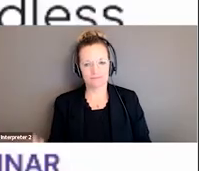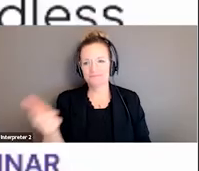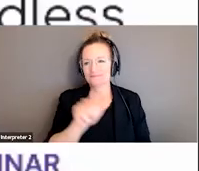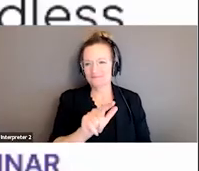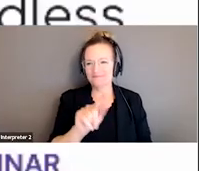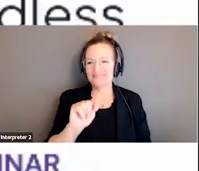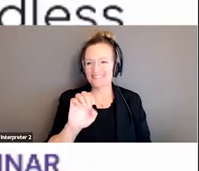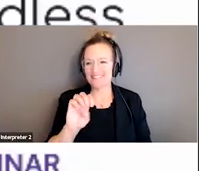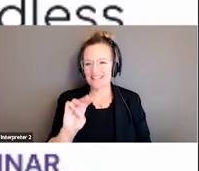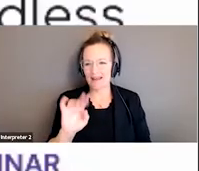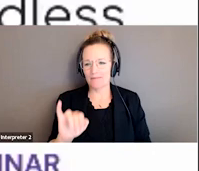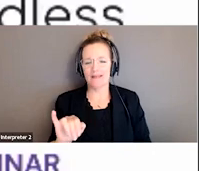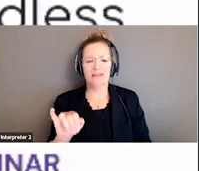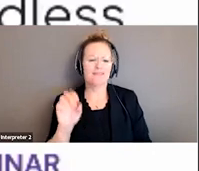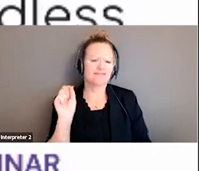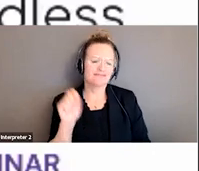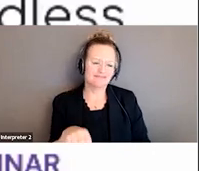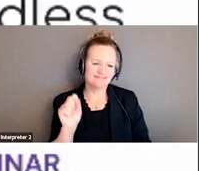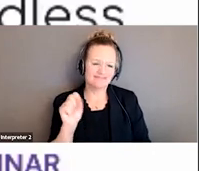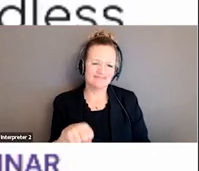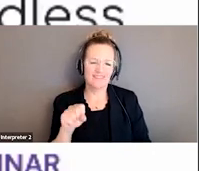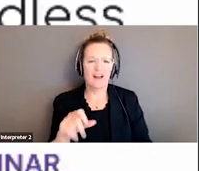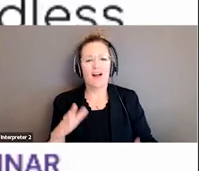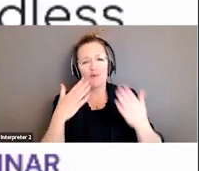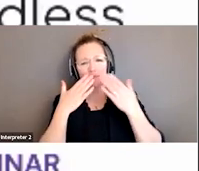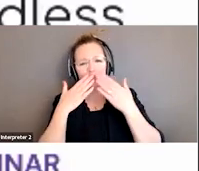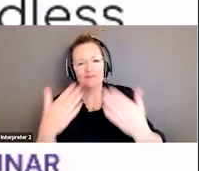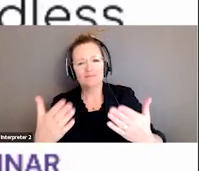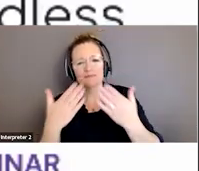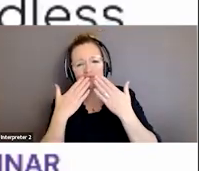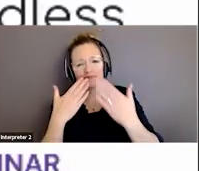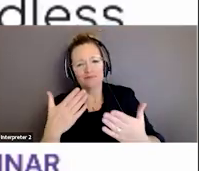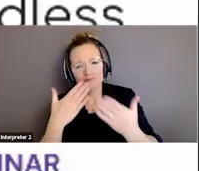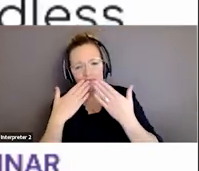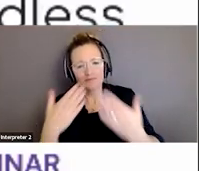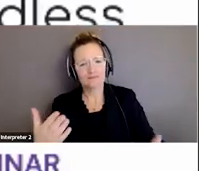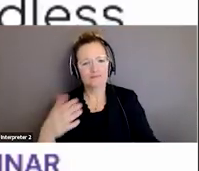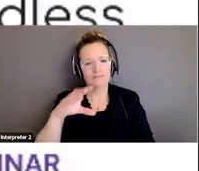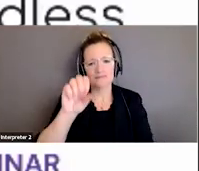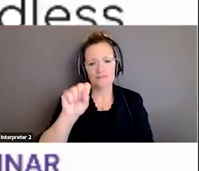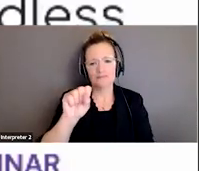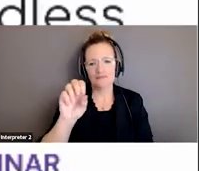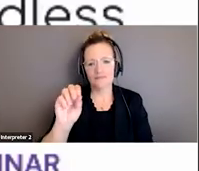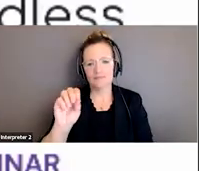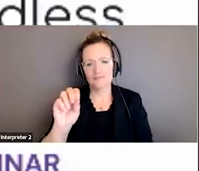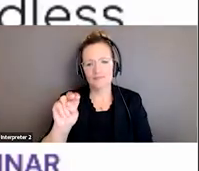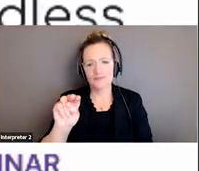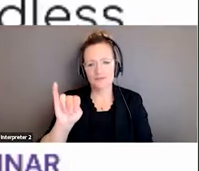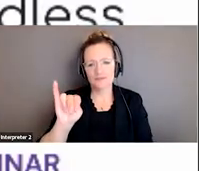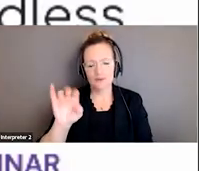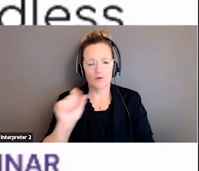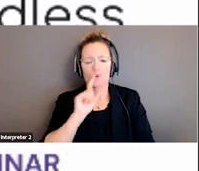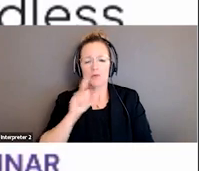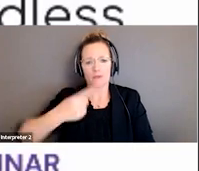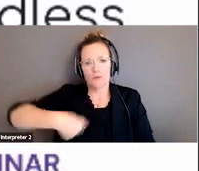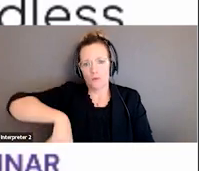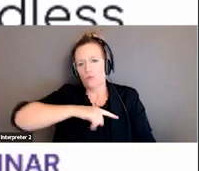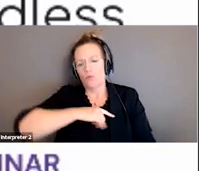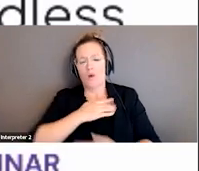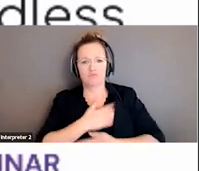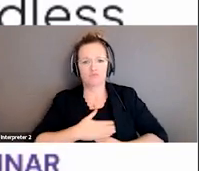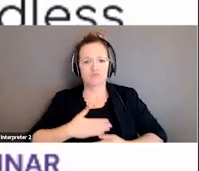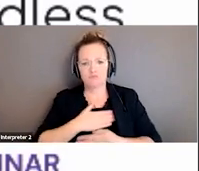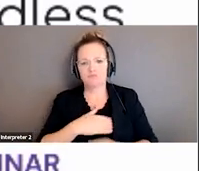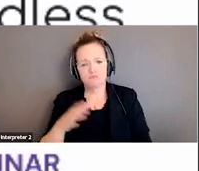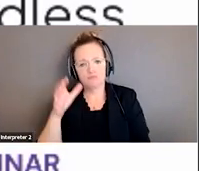Awesome. Thank you so much, Sonia. I really enjoyed the conversation, and thank you